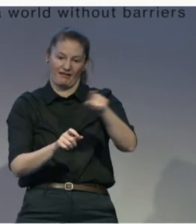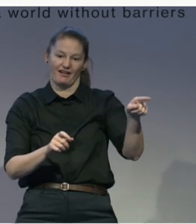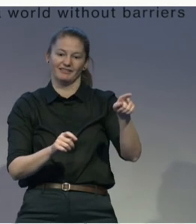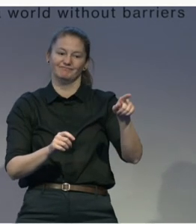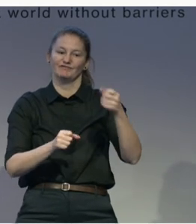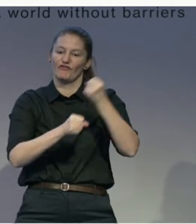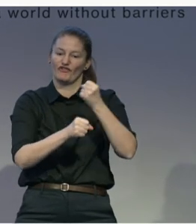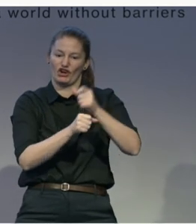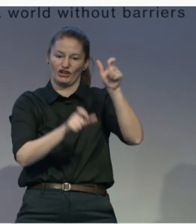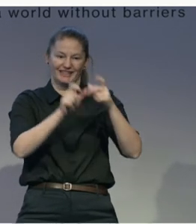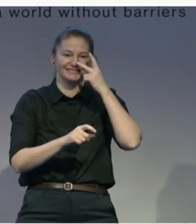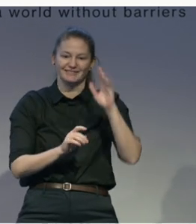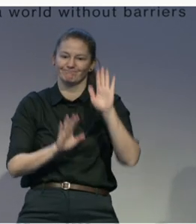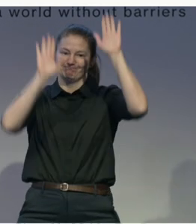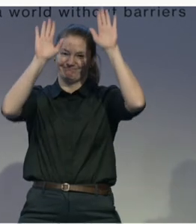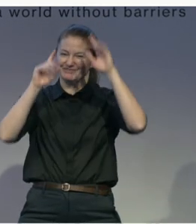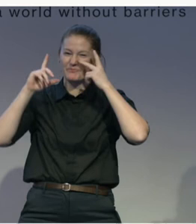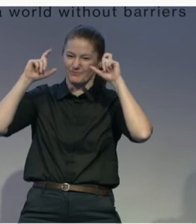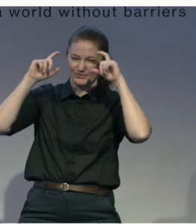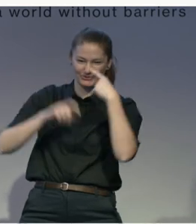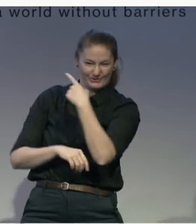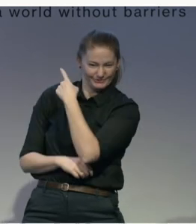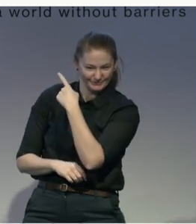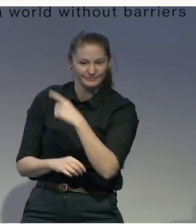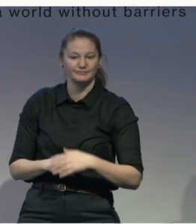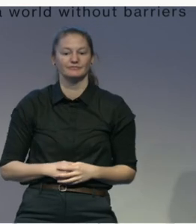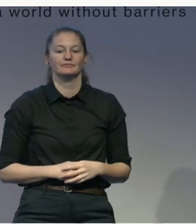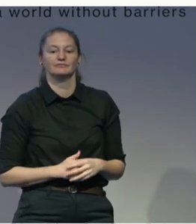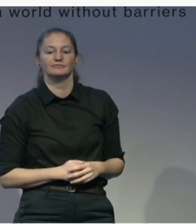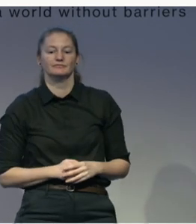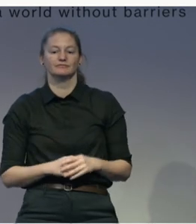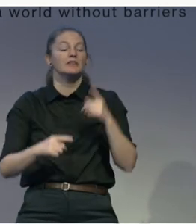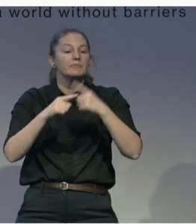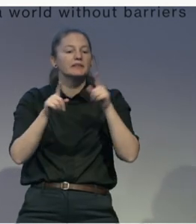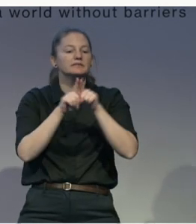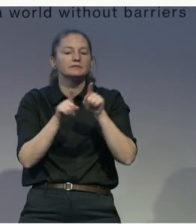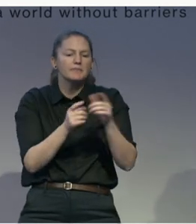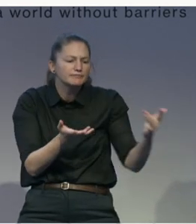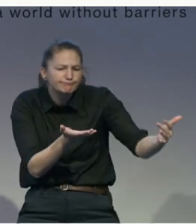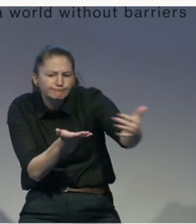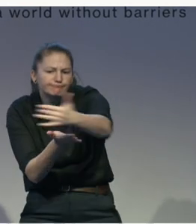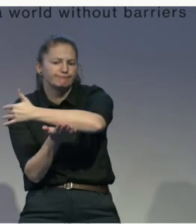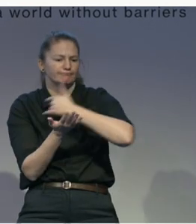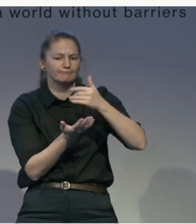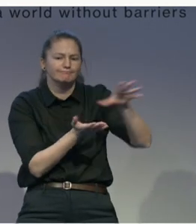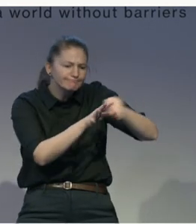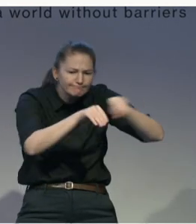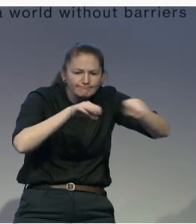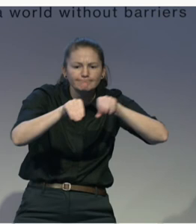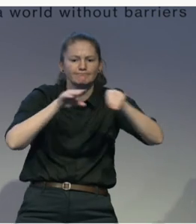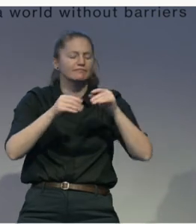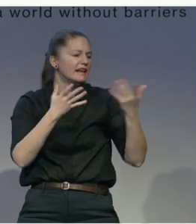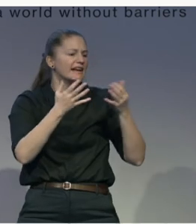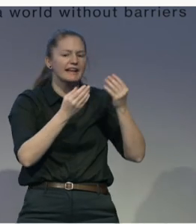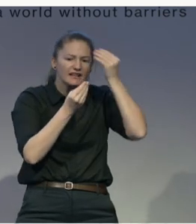to collect information, data, on people with disabilities and include this information in planning